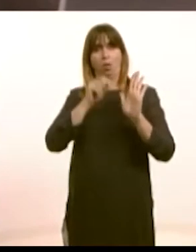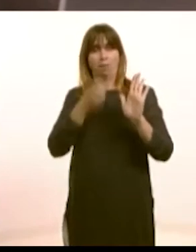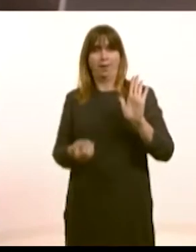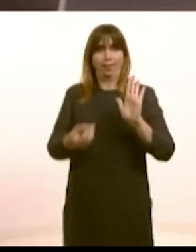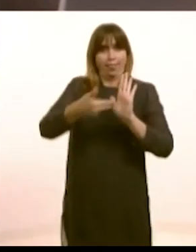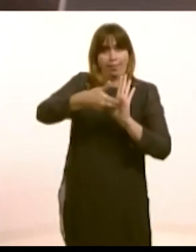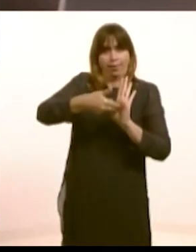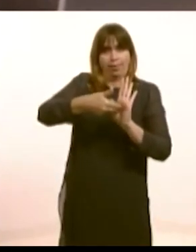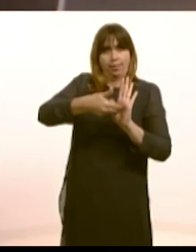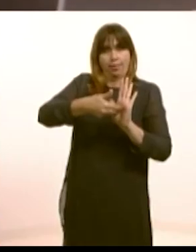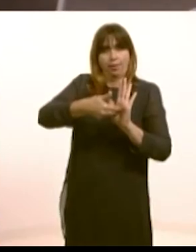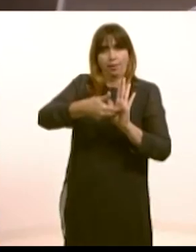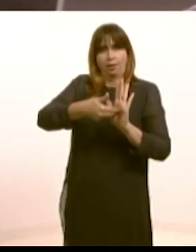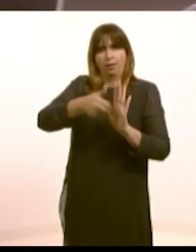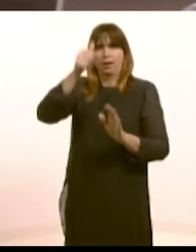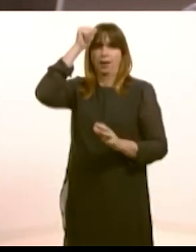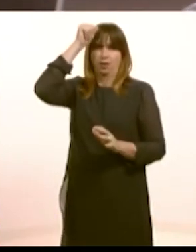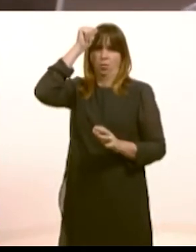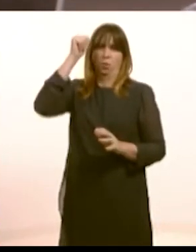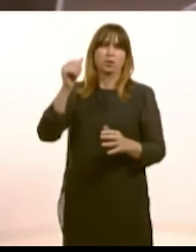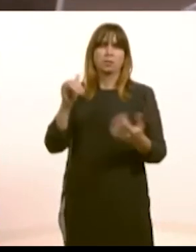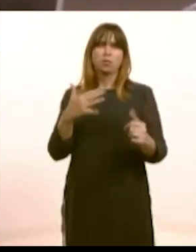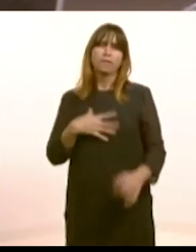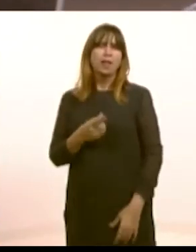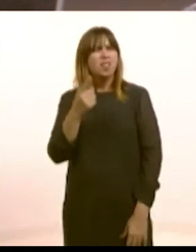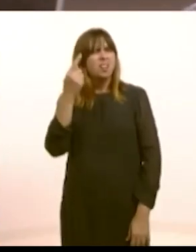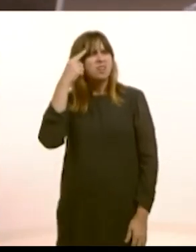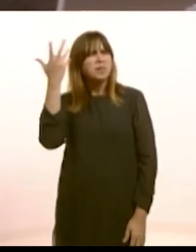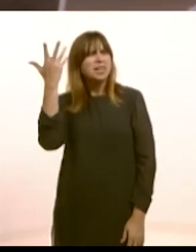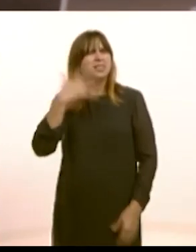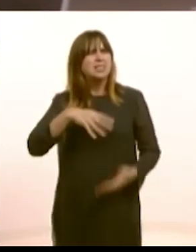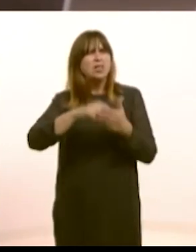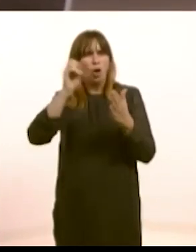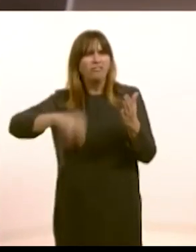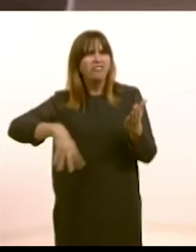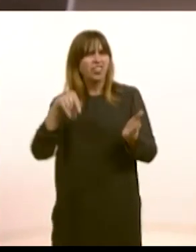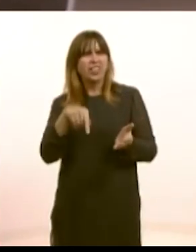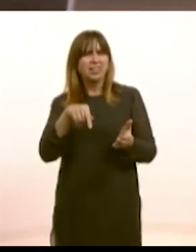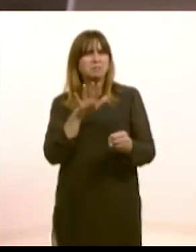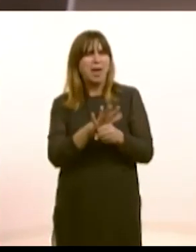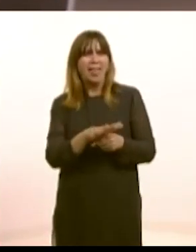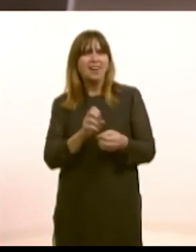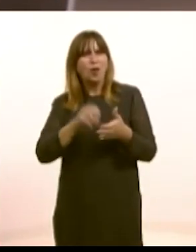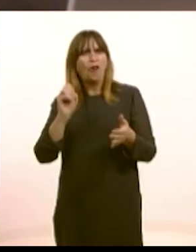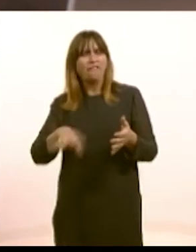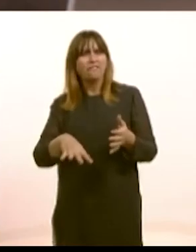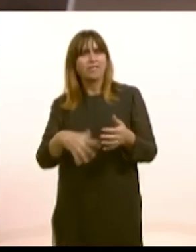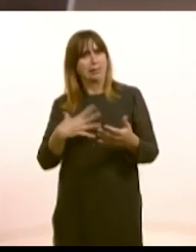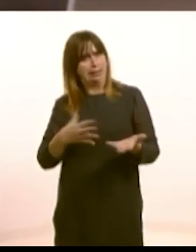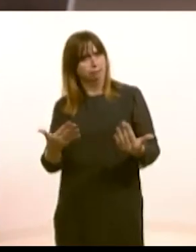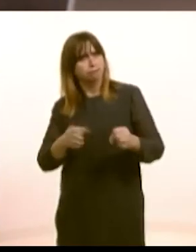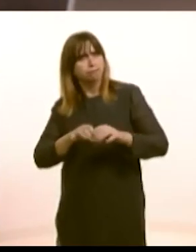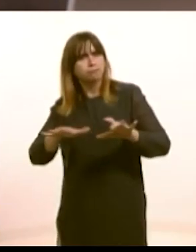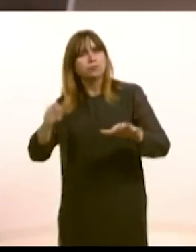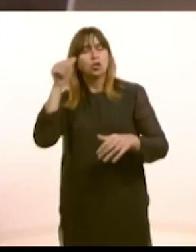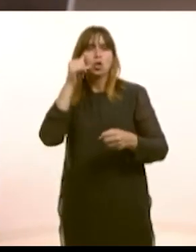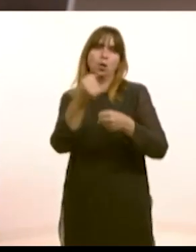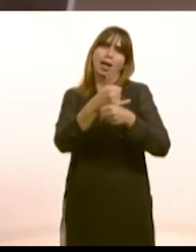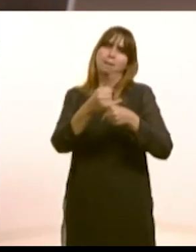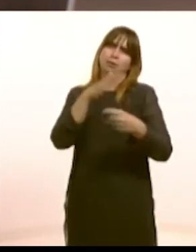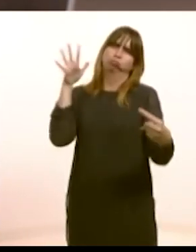any nonsensical obstacles are done away with. But we know, of course, that pharmacies play